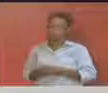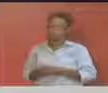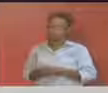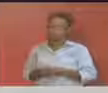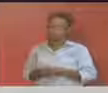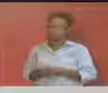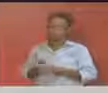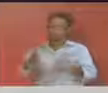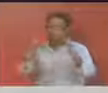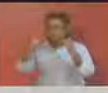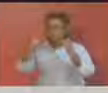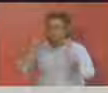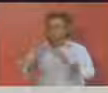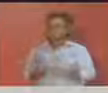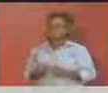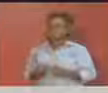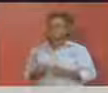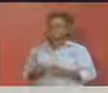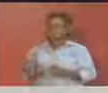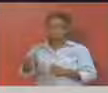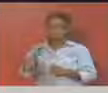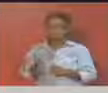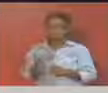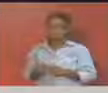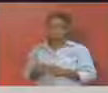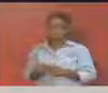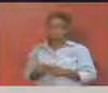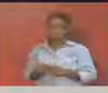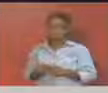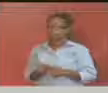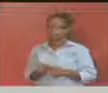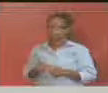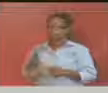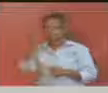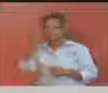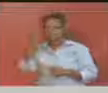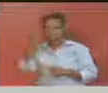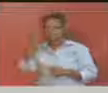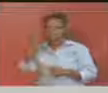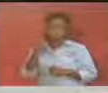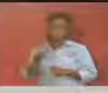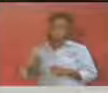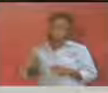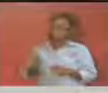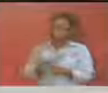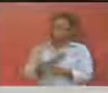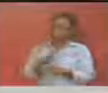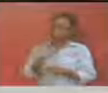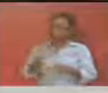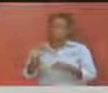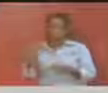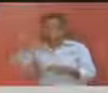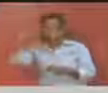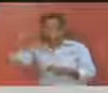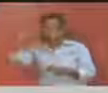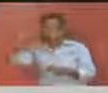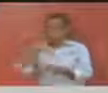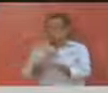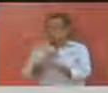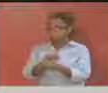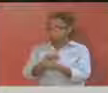hope we have given you this morning all the elements of a careful, well thought